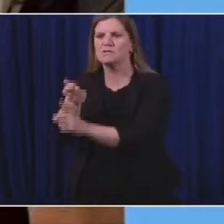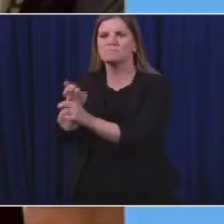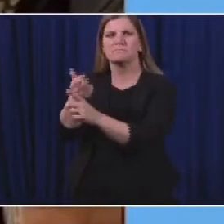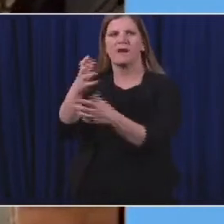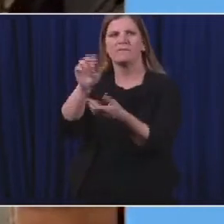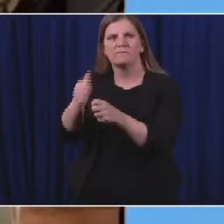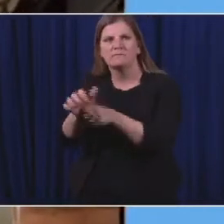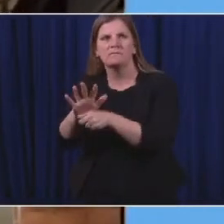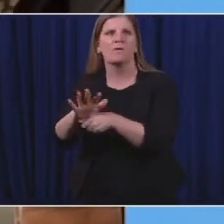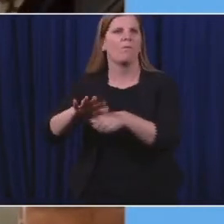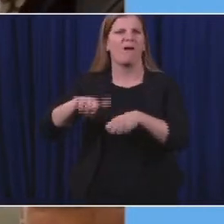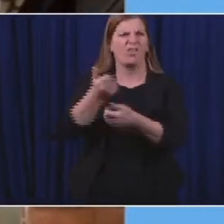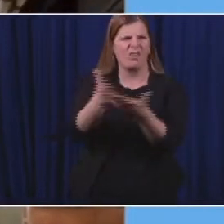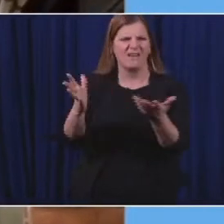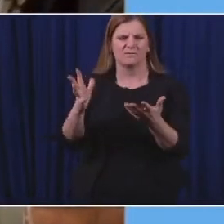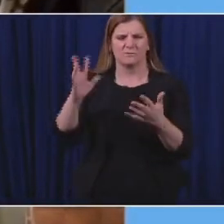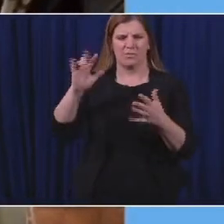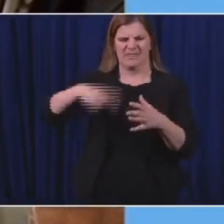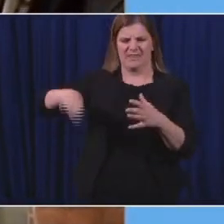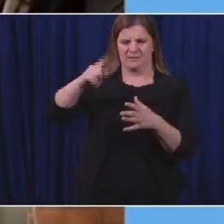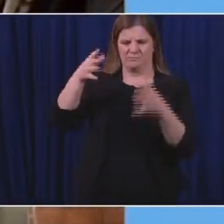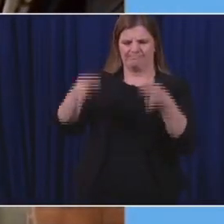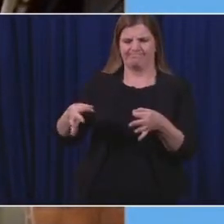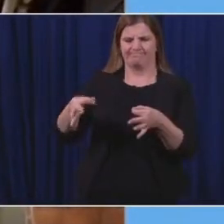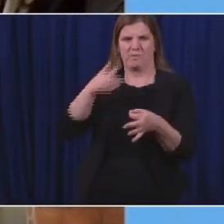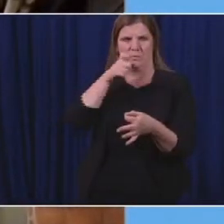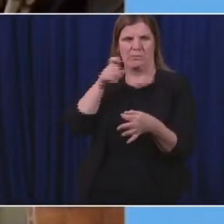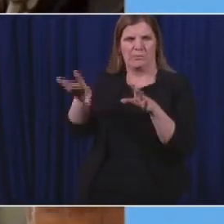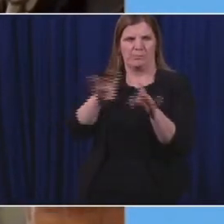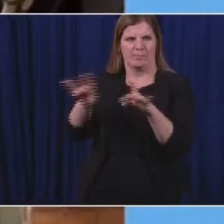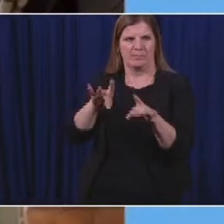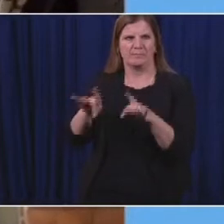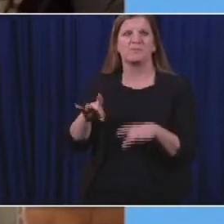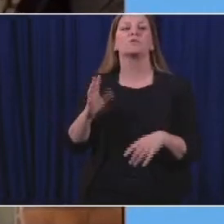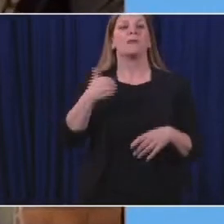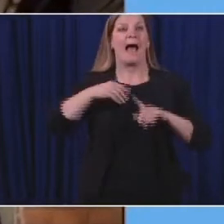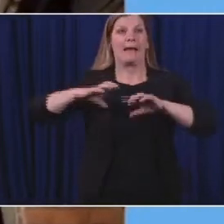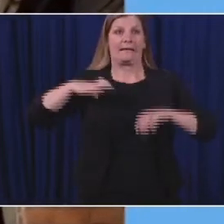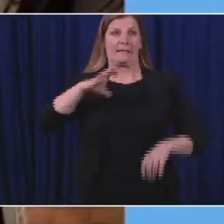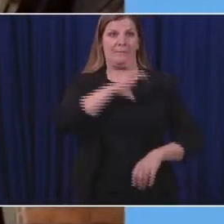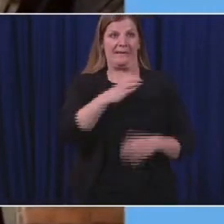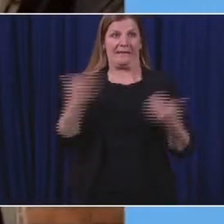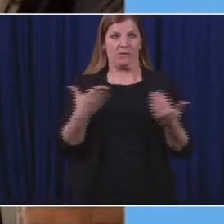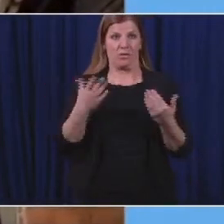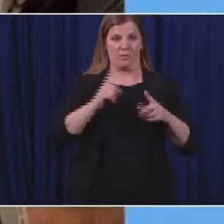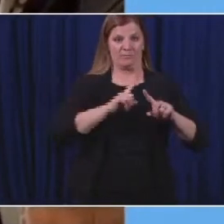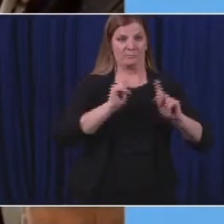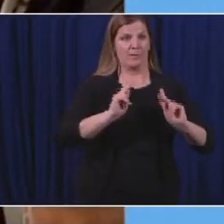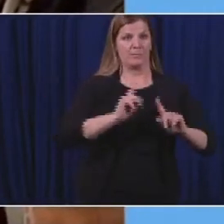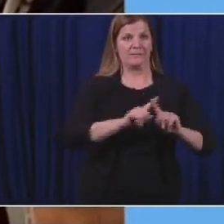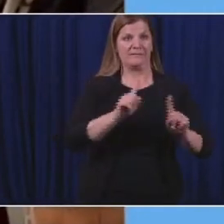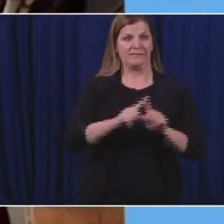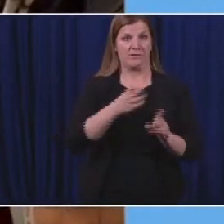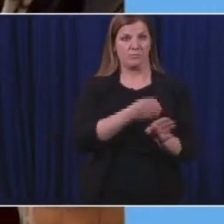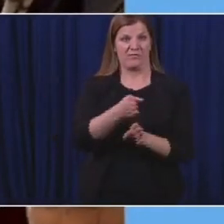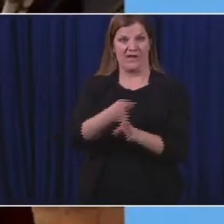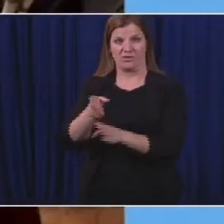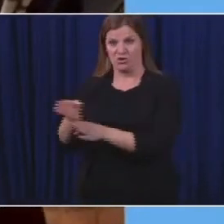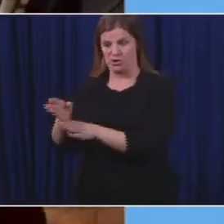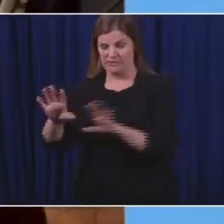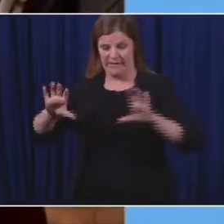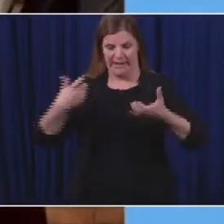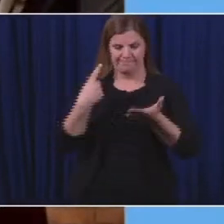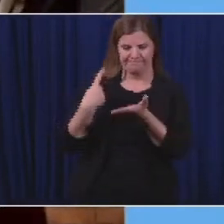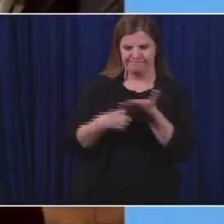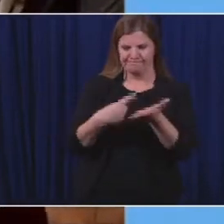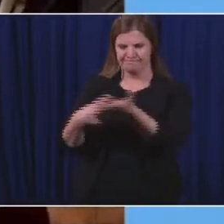way. I had a distribution committee that worked, a multidisciplinary team that really followed the national guidelines